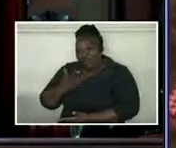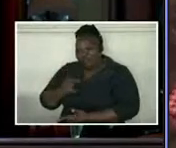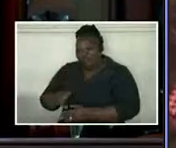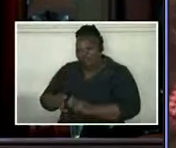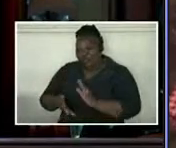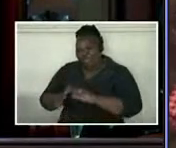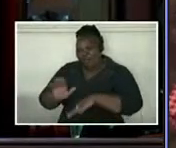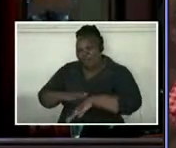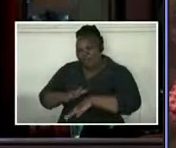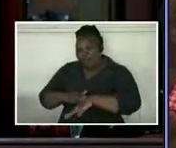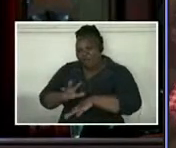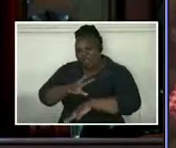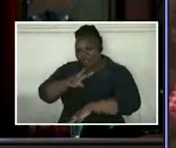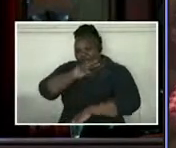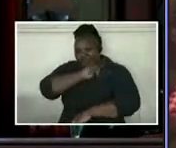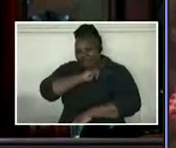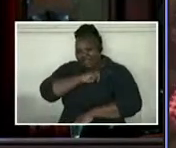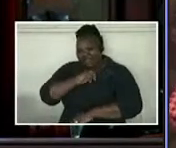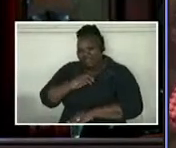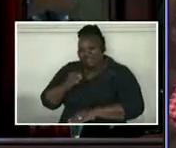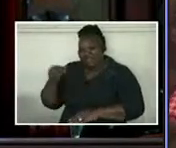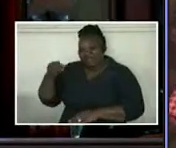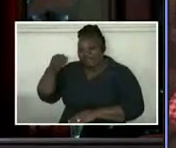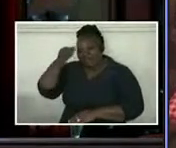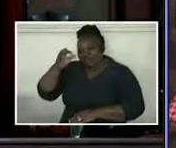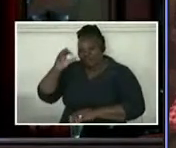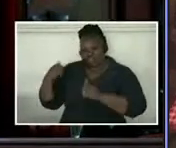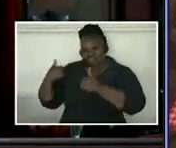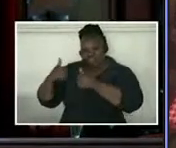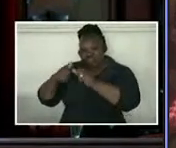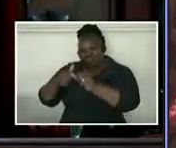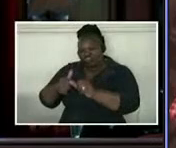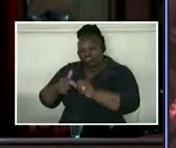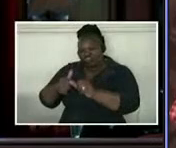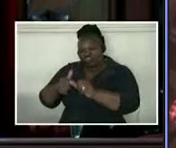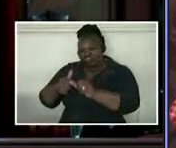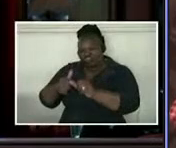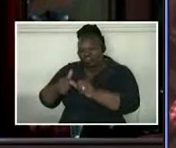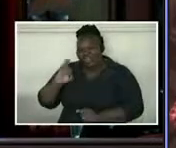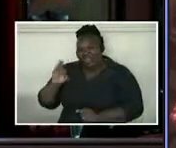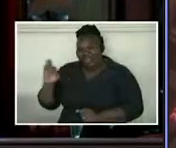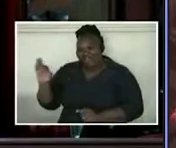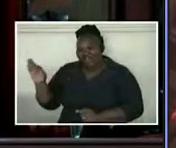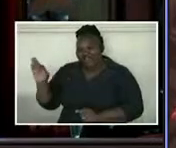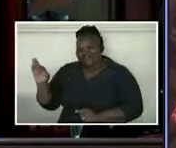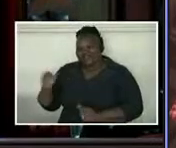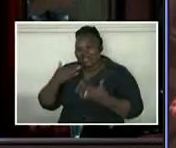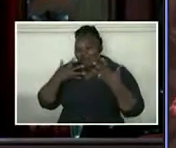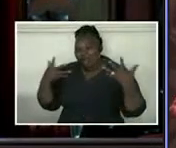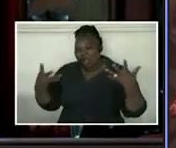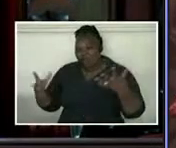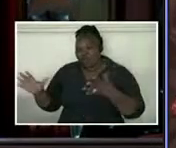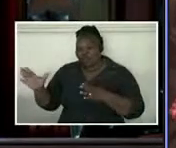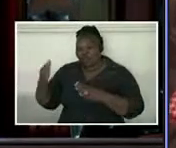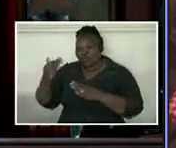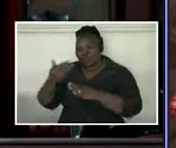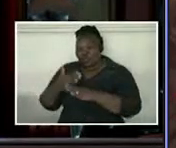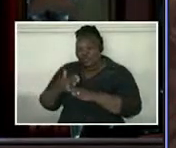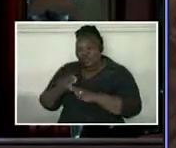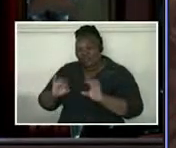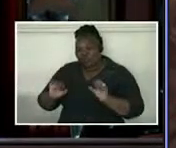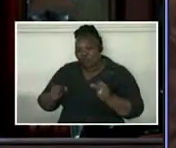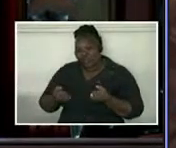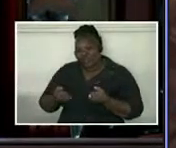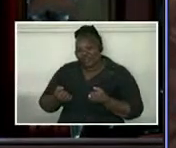generation esf yeah appreciate on the good work done through all the sites monitoring despite the